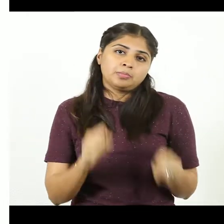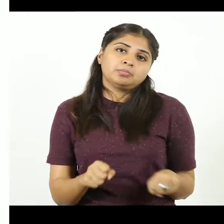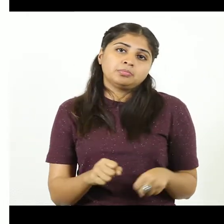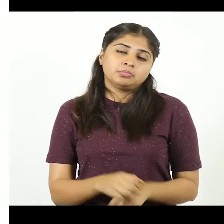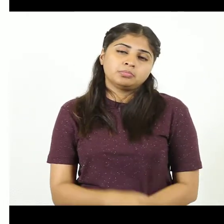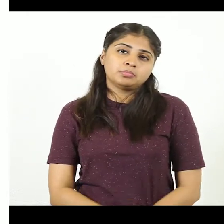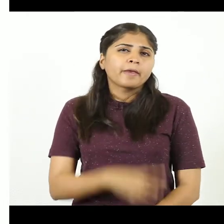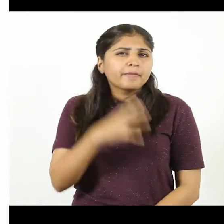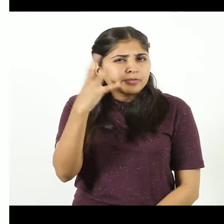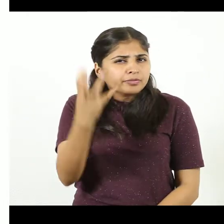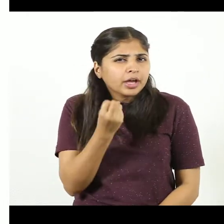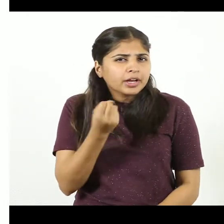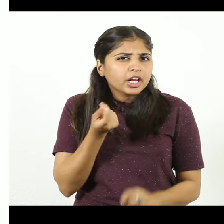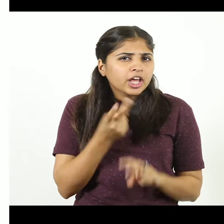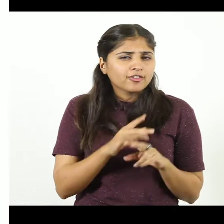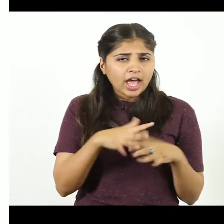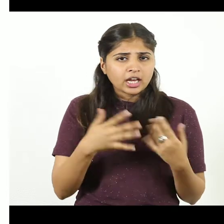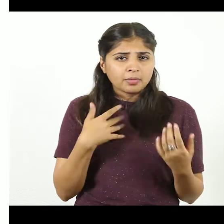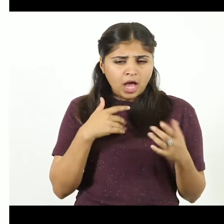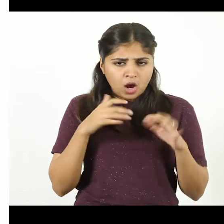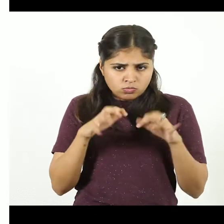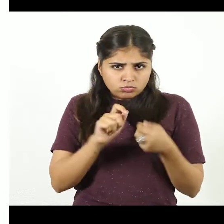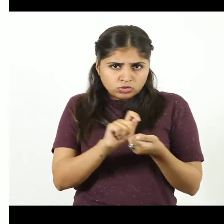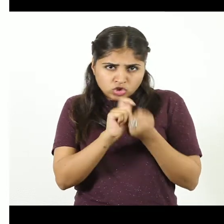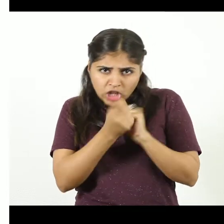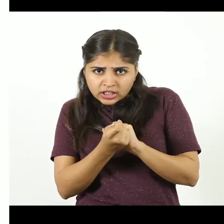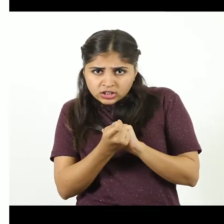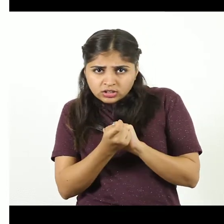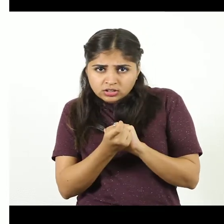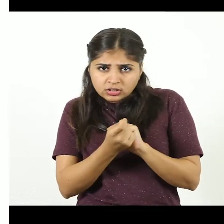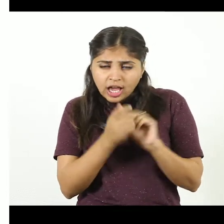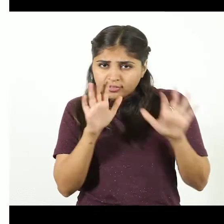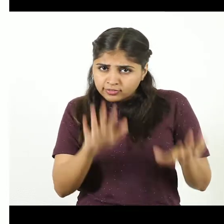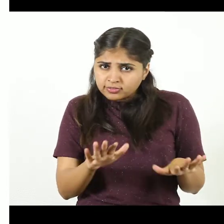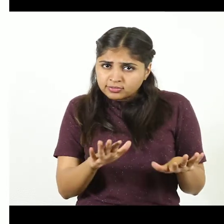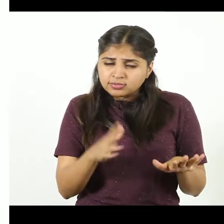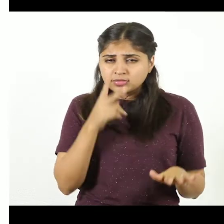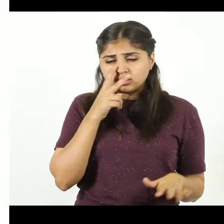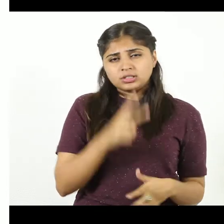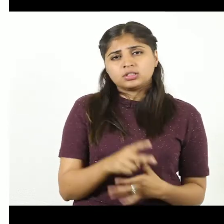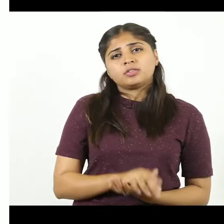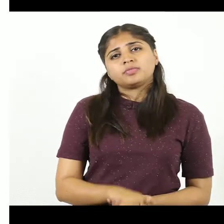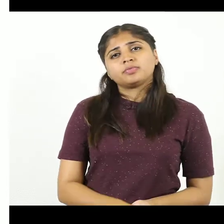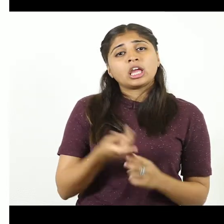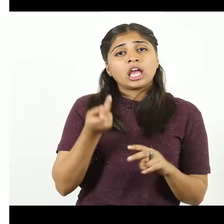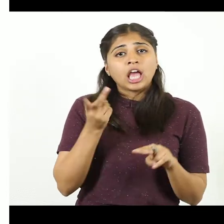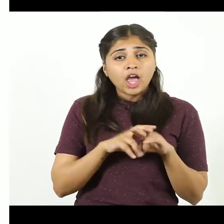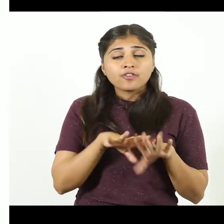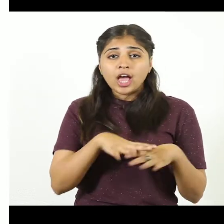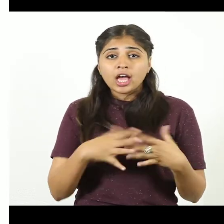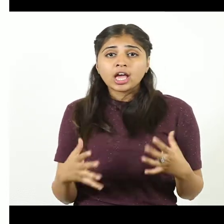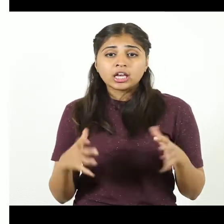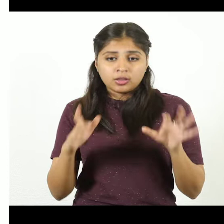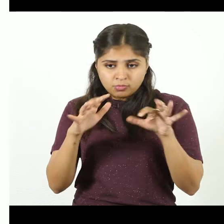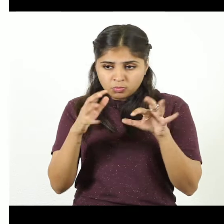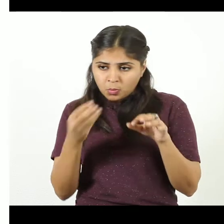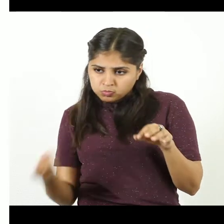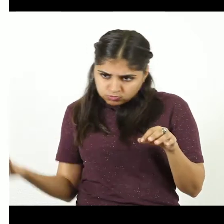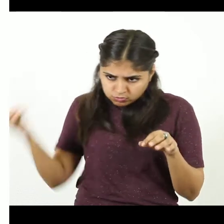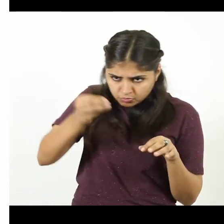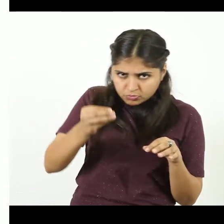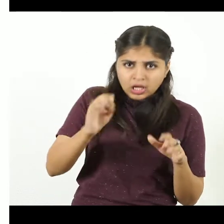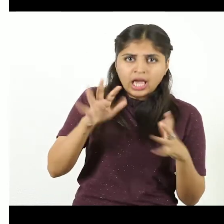equipment was added to your setup, software installed or any components dropped on the floor shortly before the